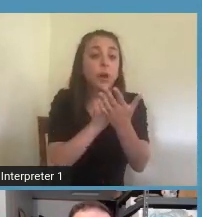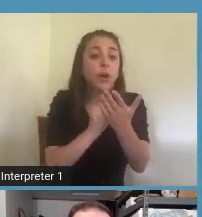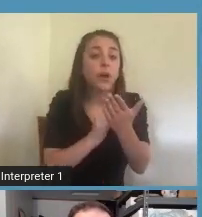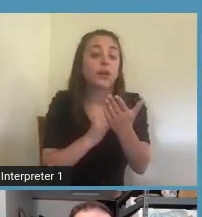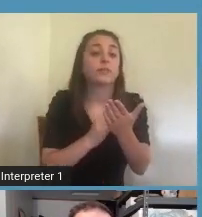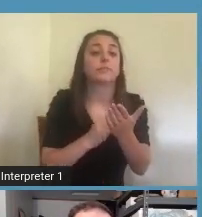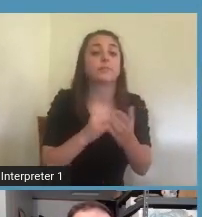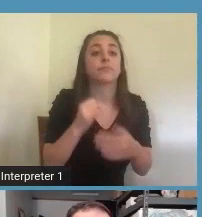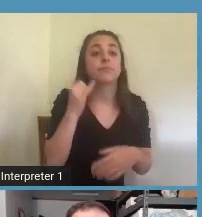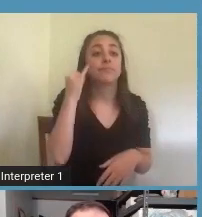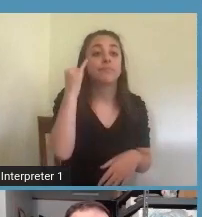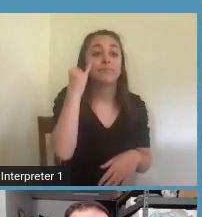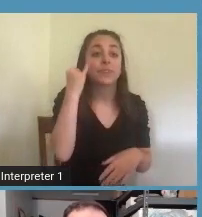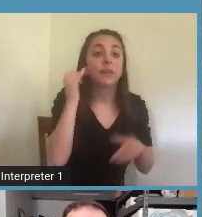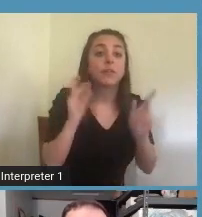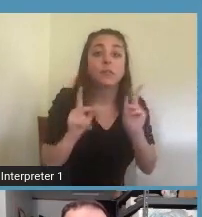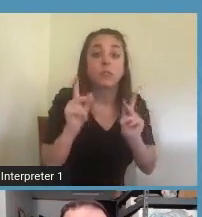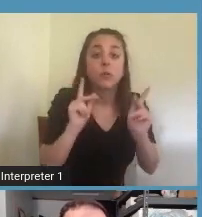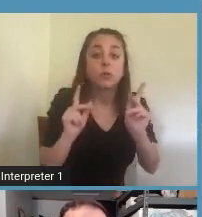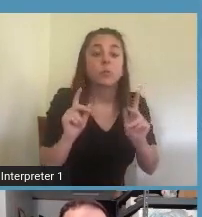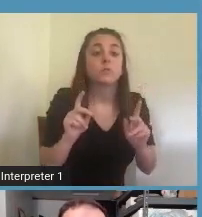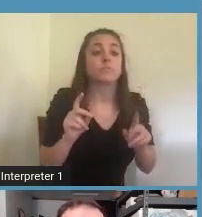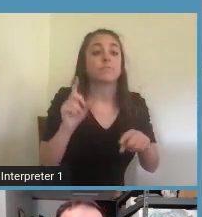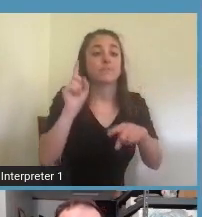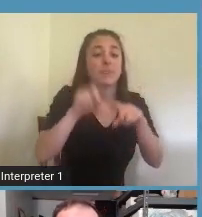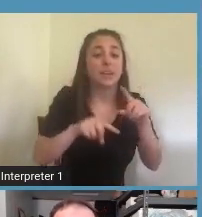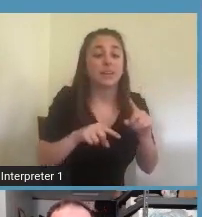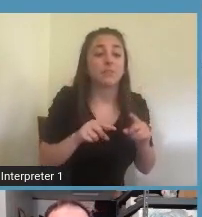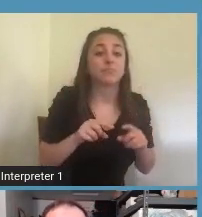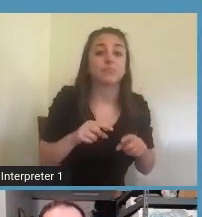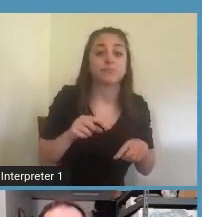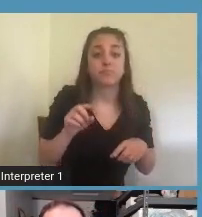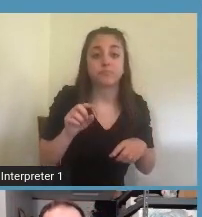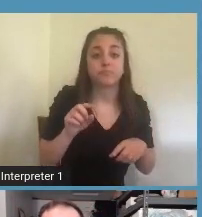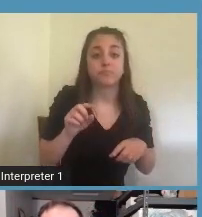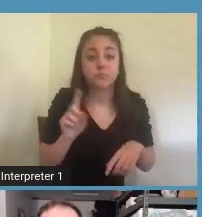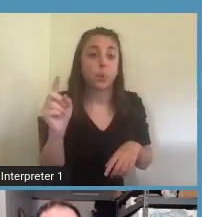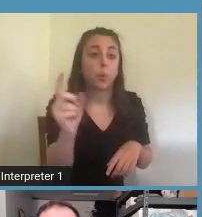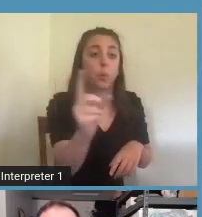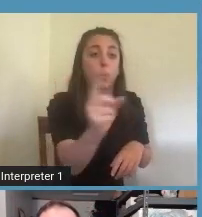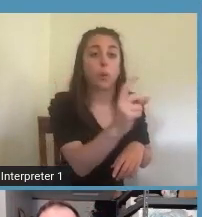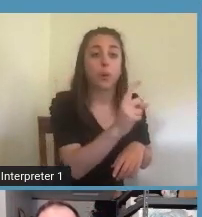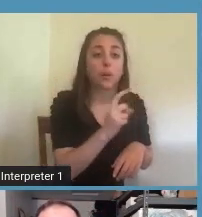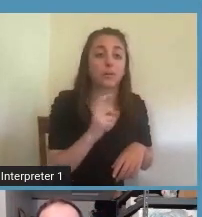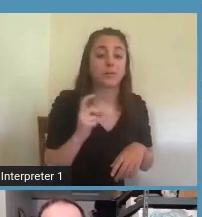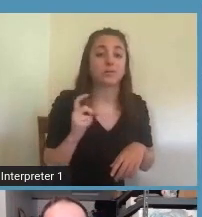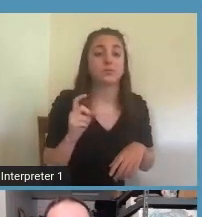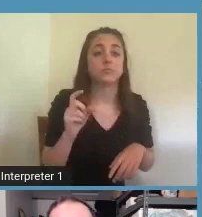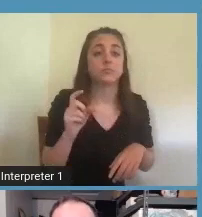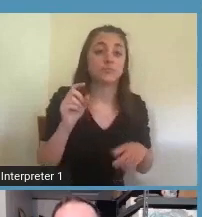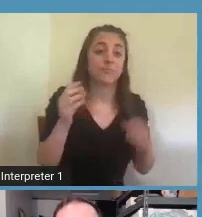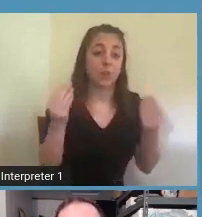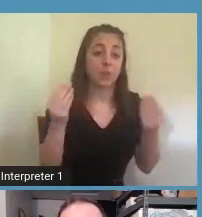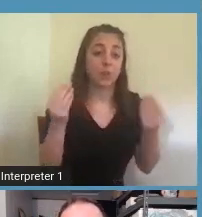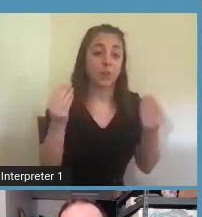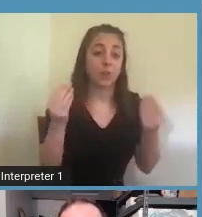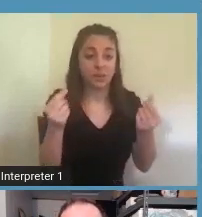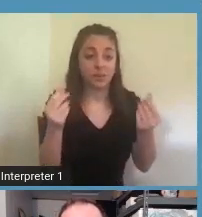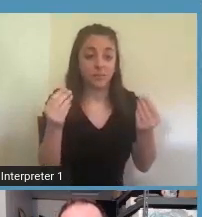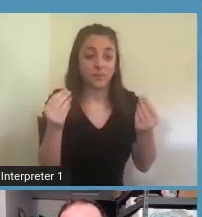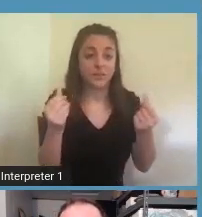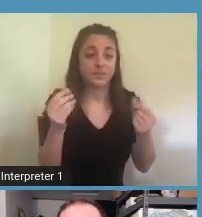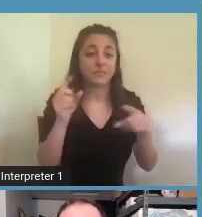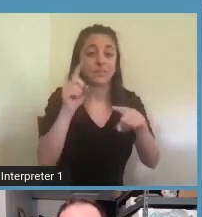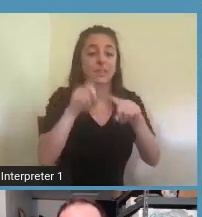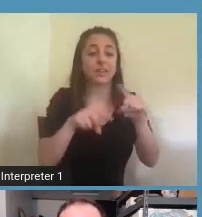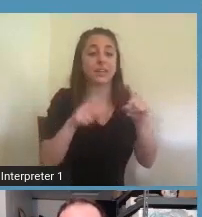walk around our entire 164-acre campus, can't really see those, we wanted to make sure that they had a way to see those